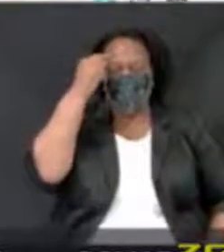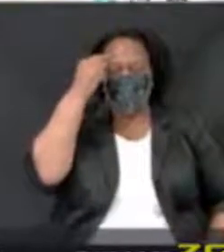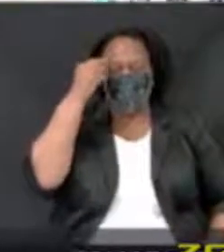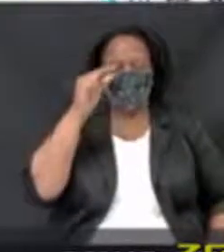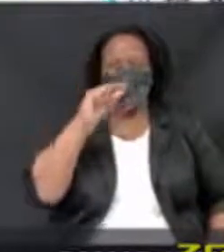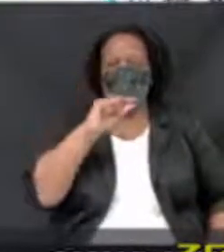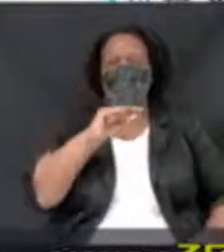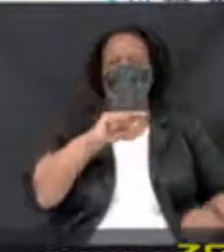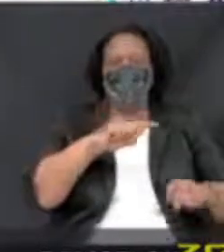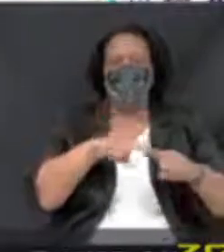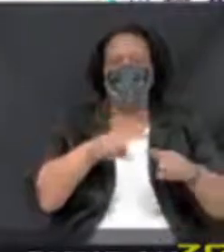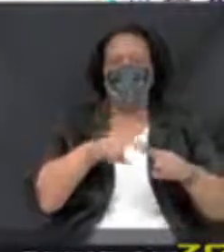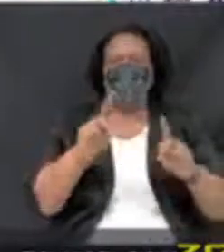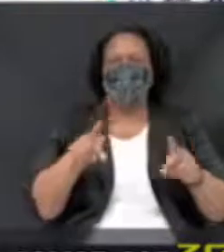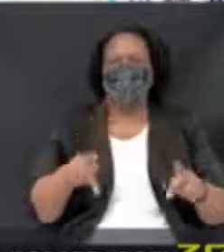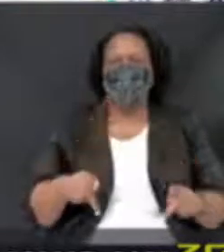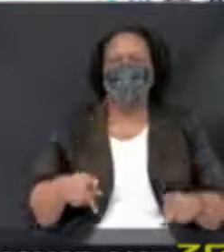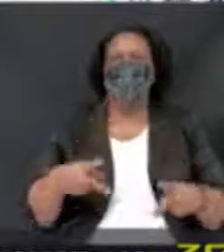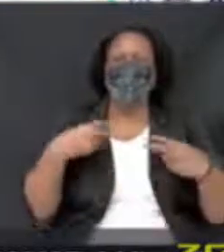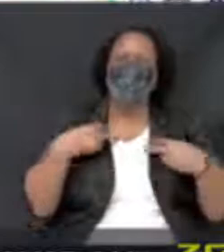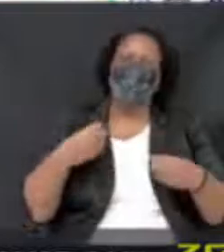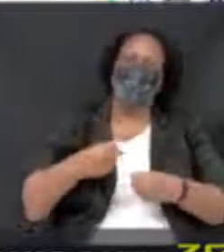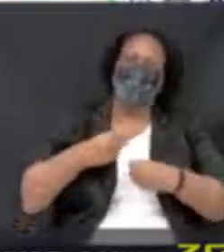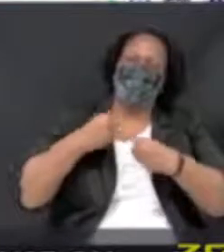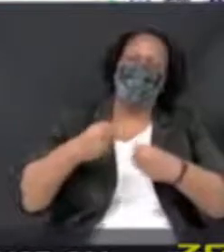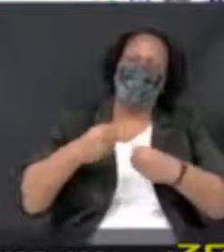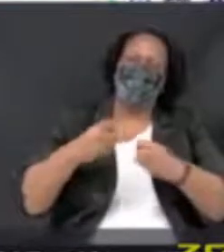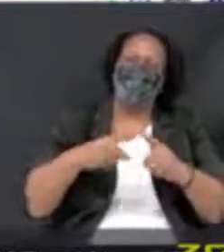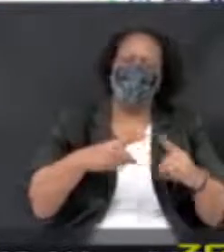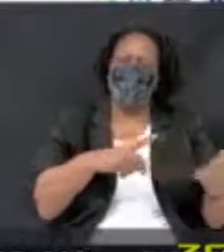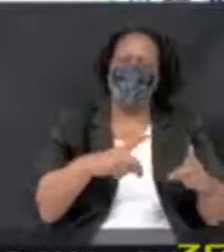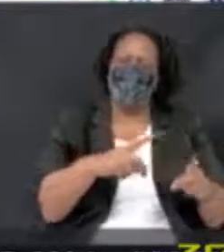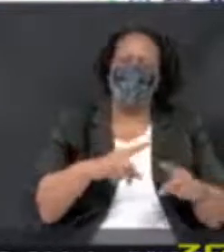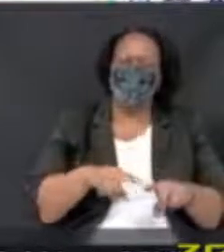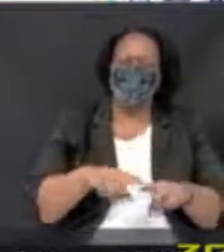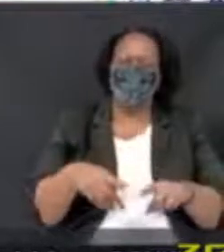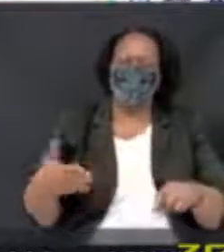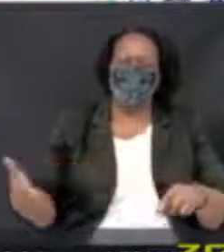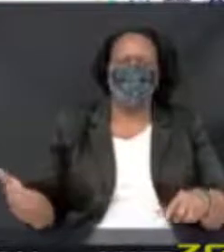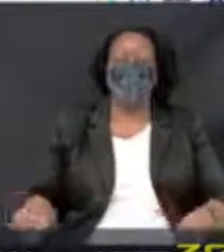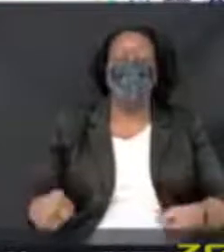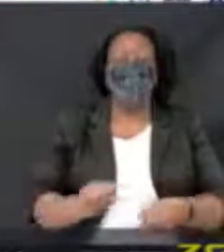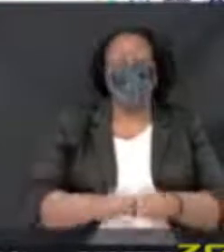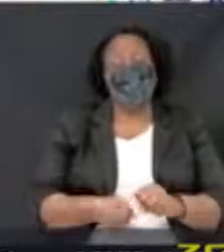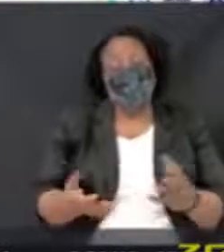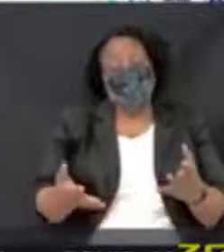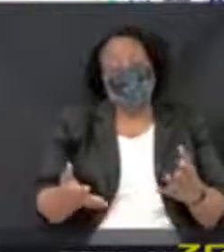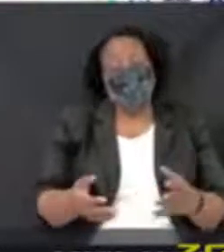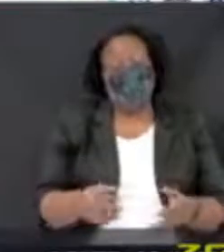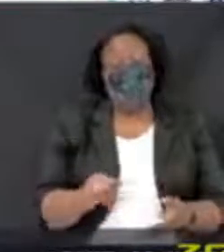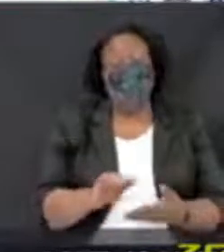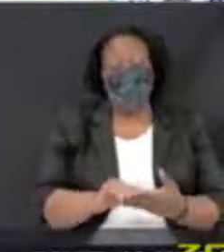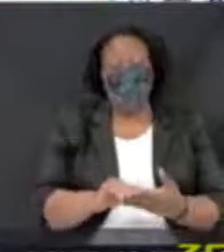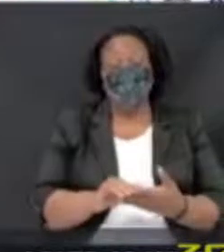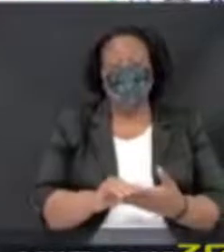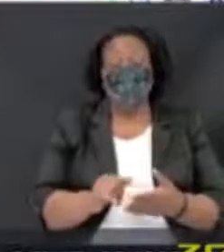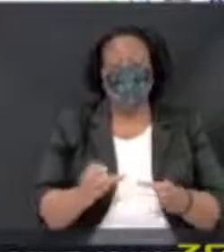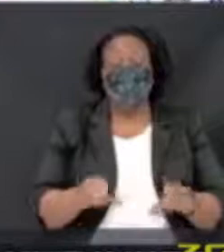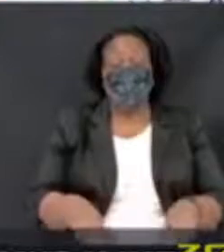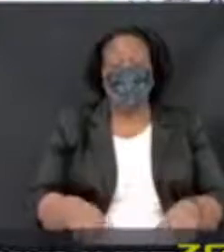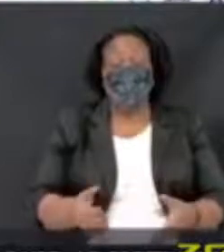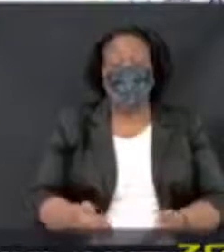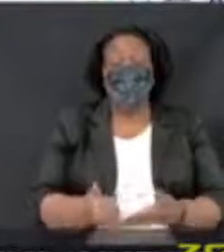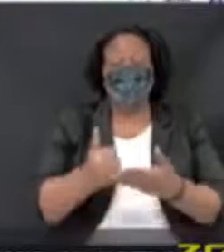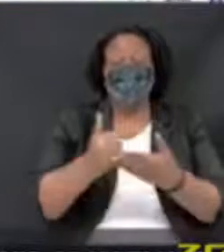powers according to their acts that governs them. So therefore, they too have some powers that they can